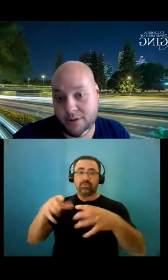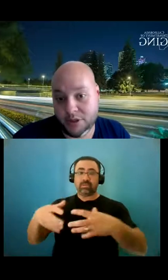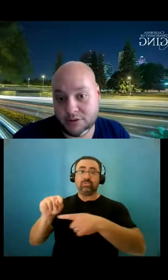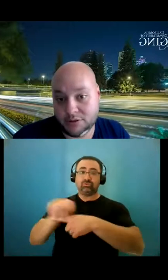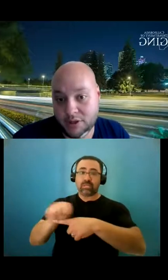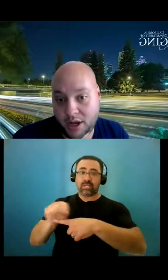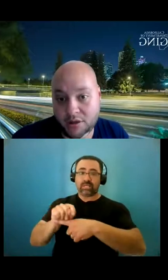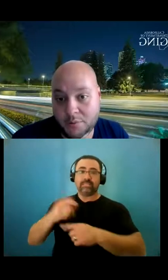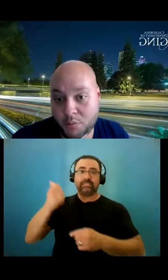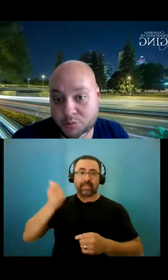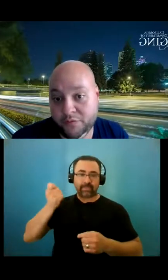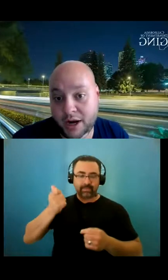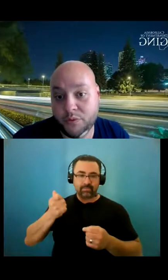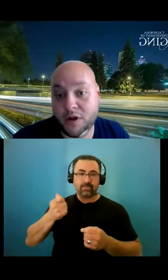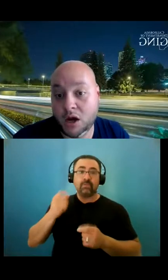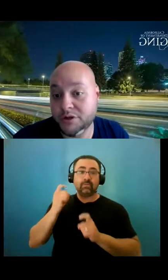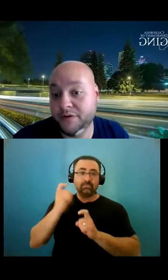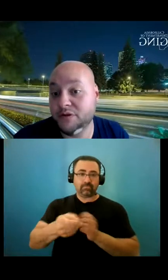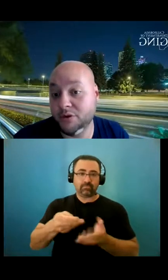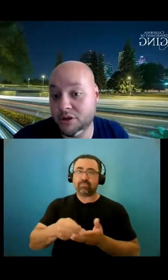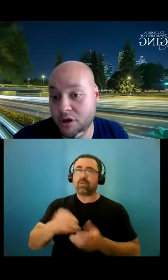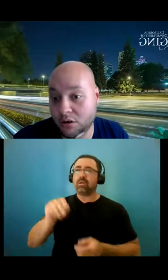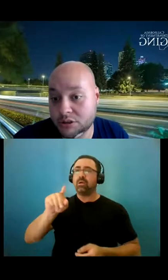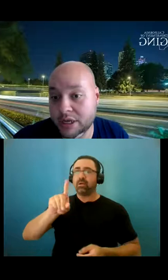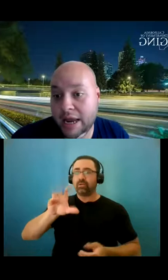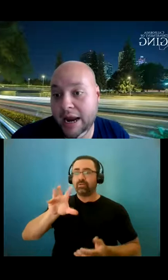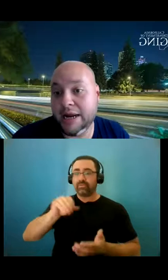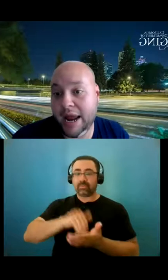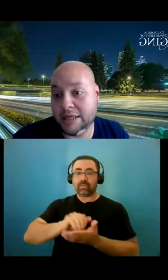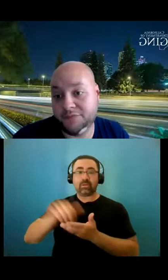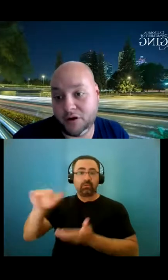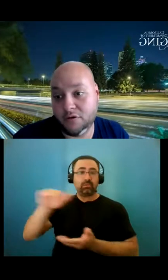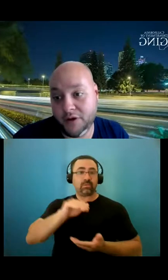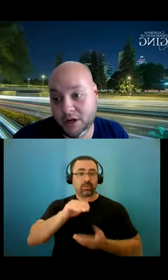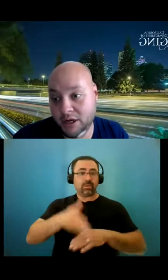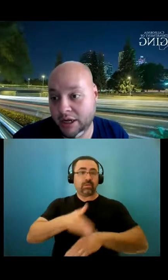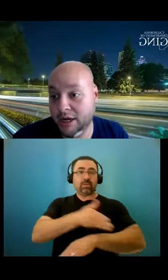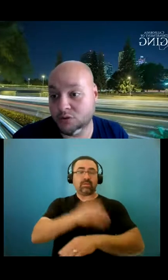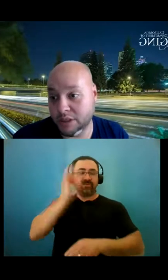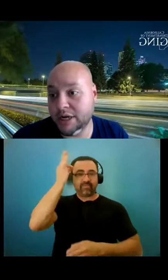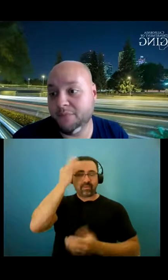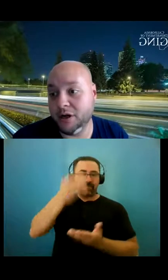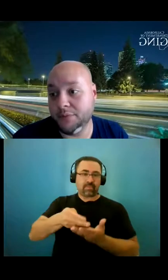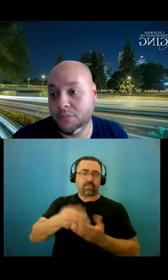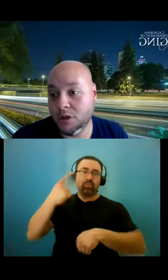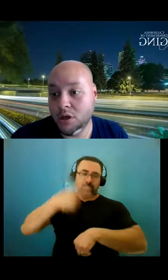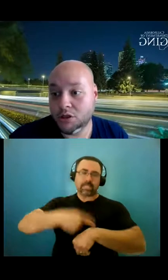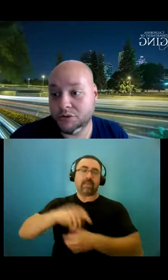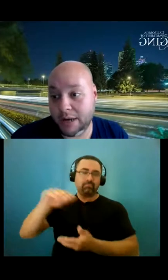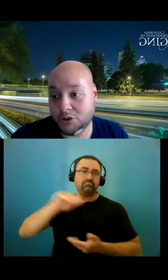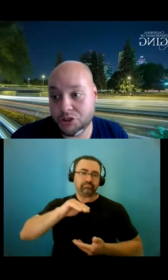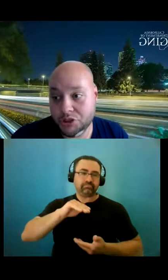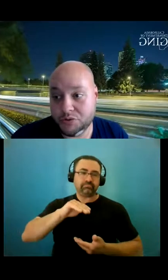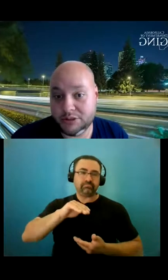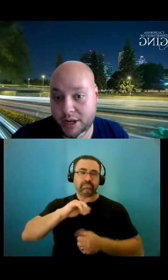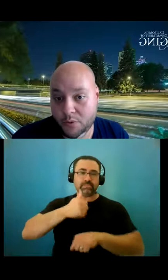and stipends. And the department was provided with $150 million in enhanced federal funding. Again, it's one-time funding to